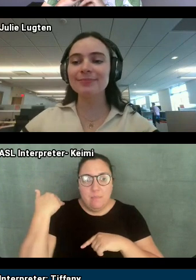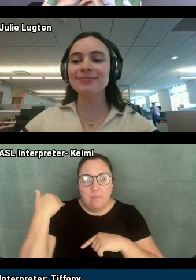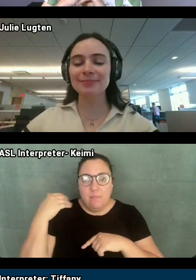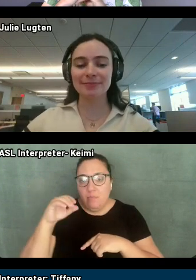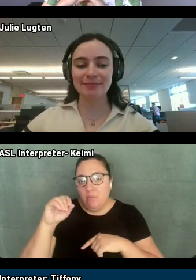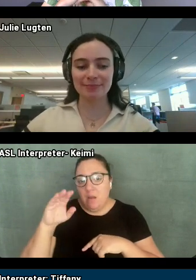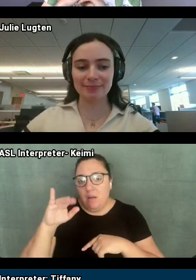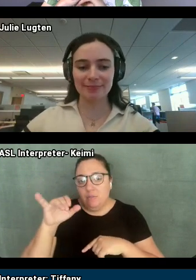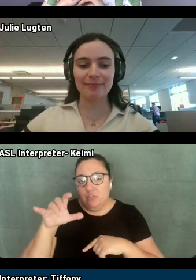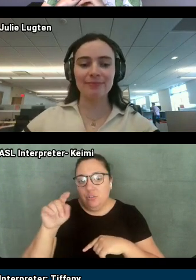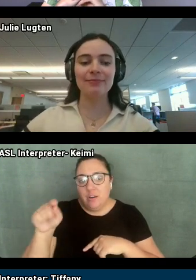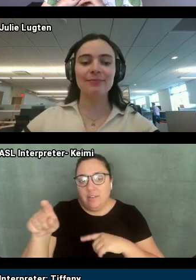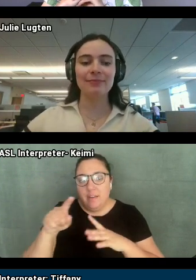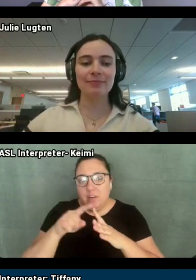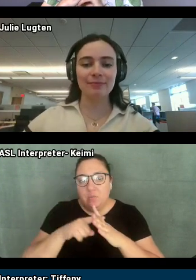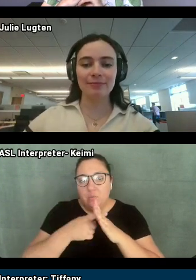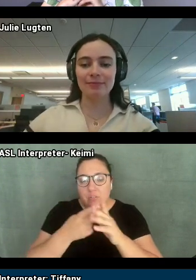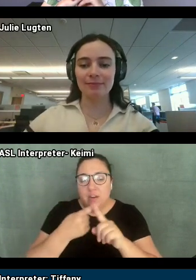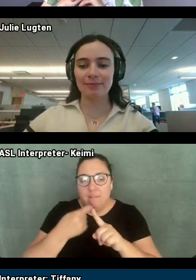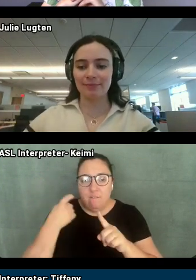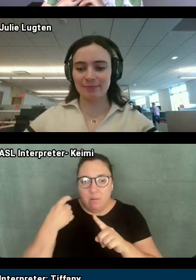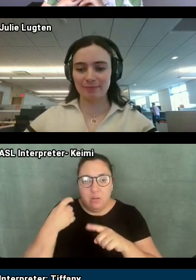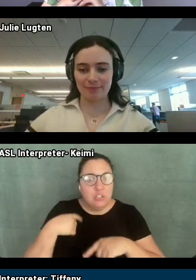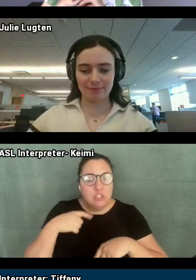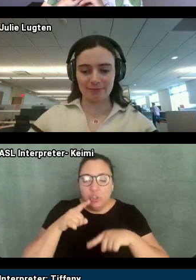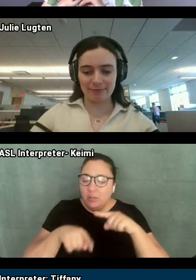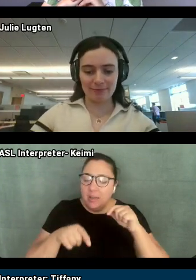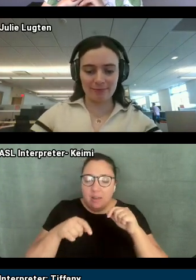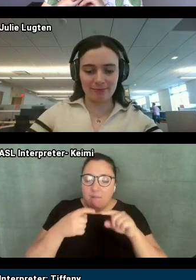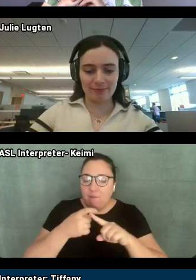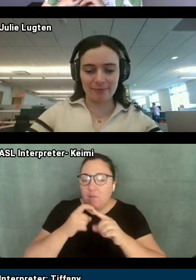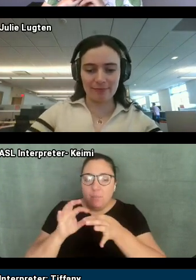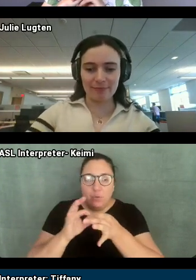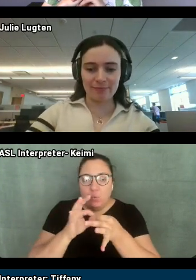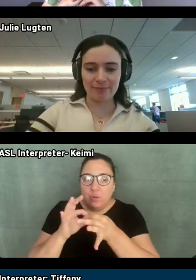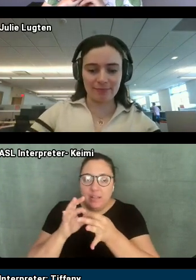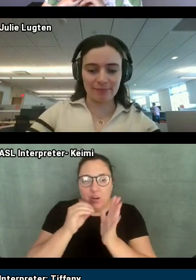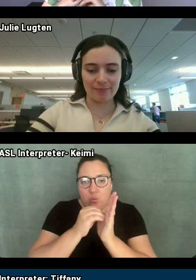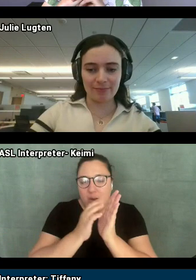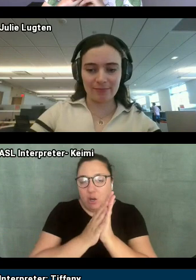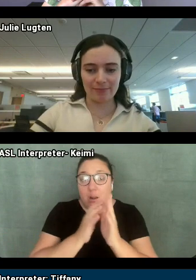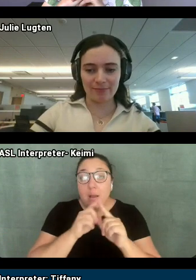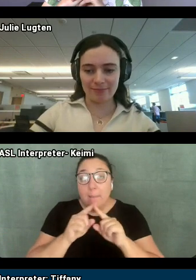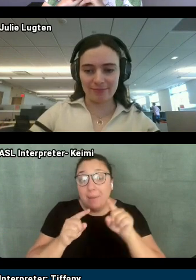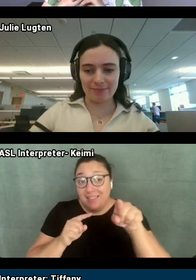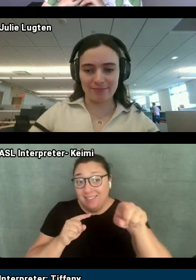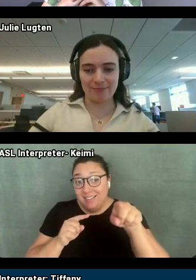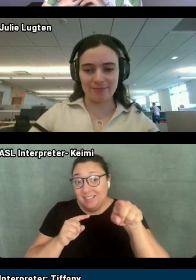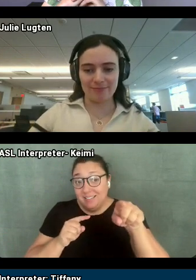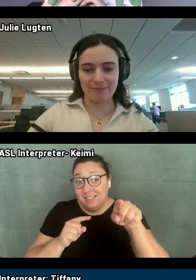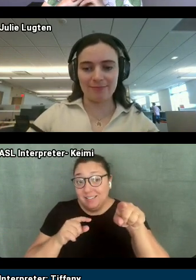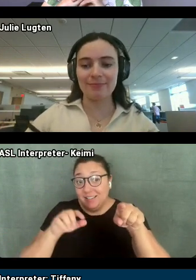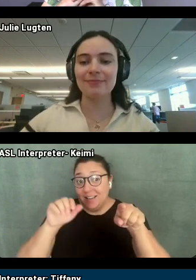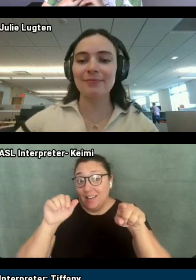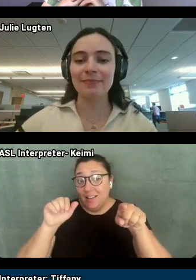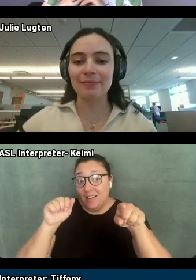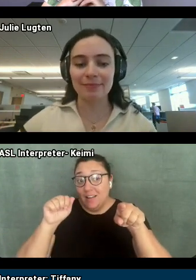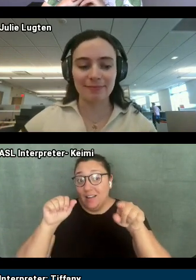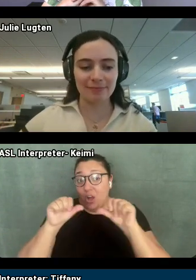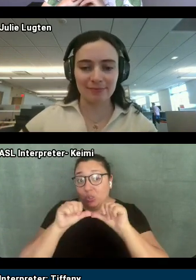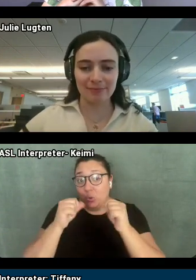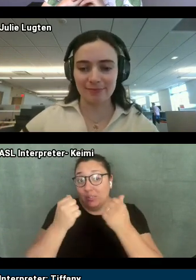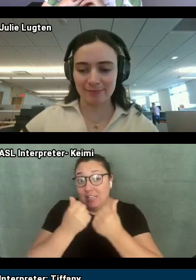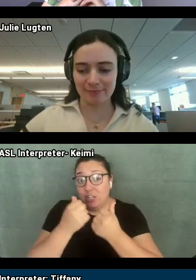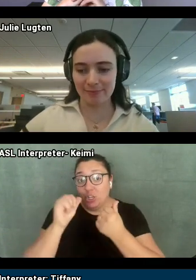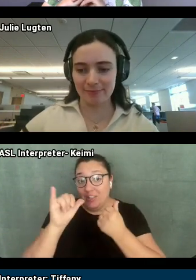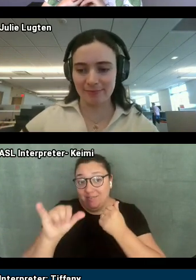from. So you can't do it from the related record. But this association card would let us kind of do that.